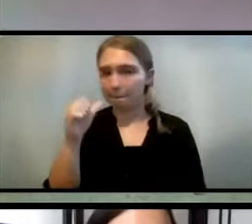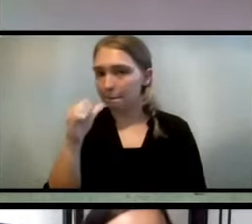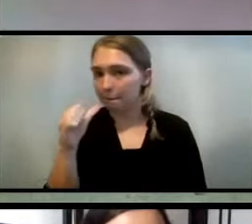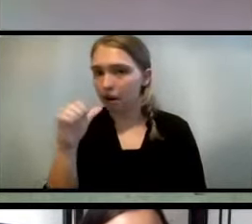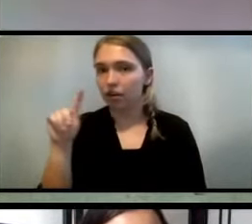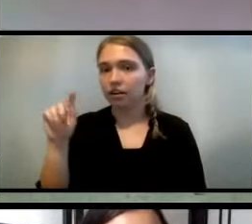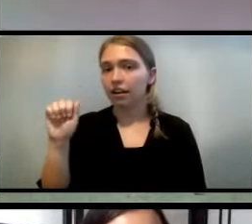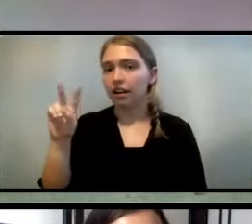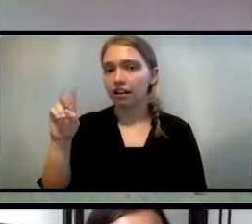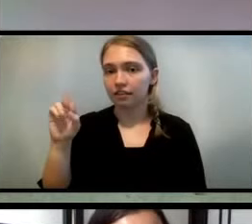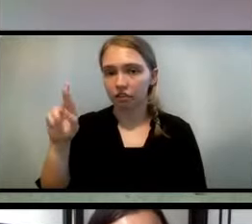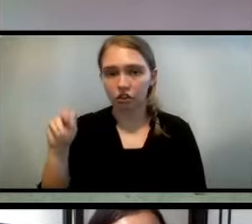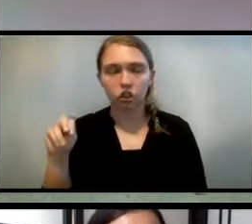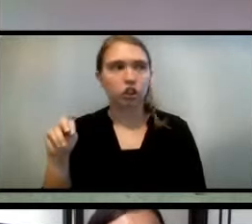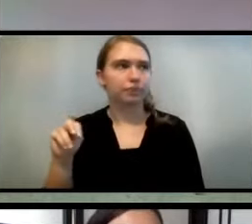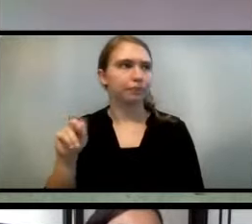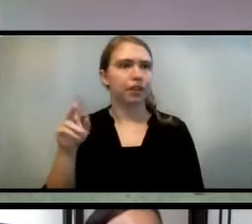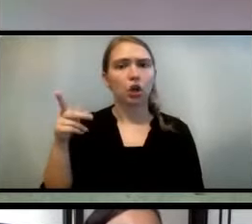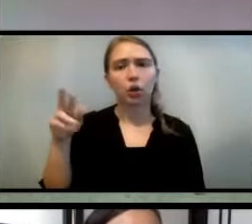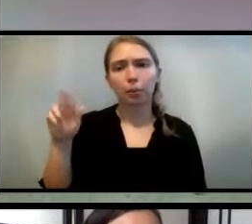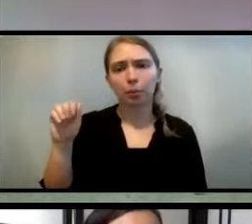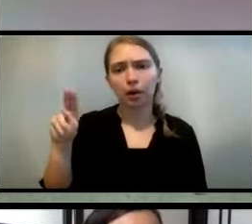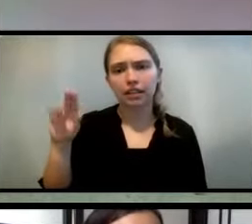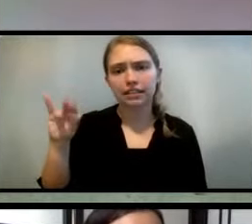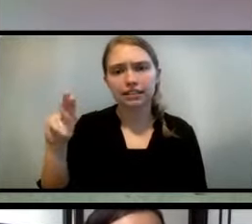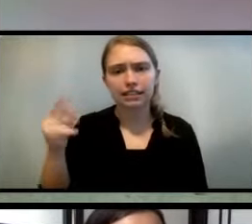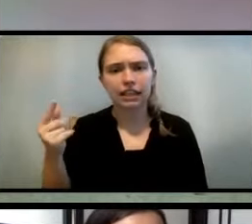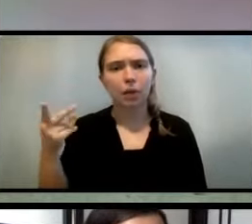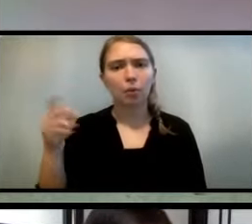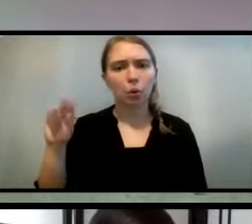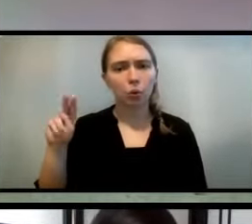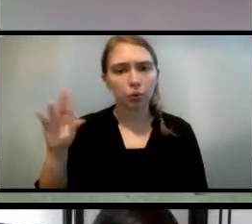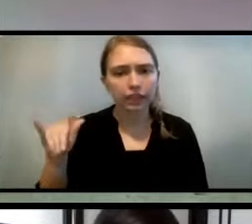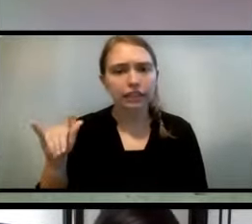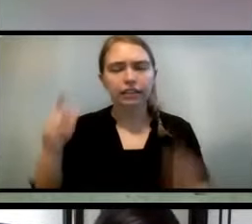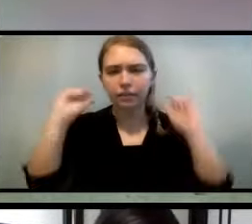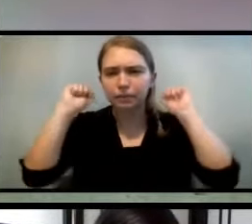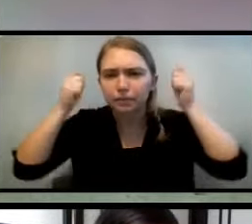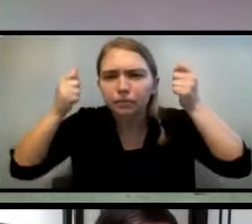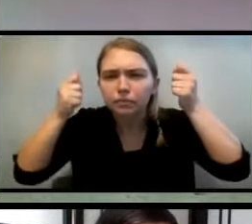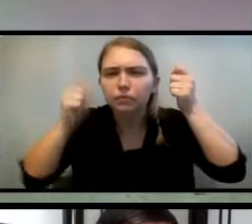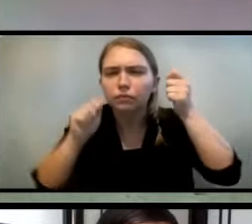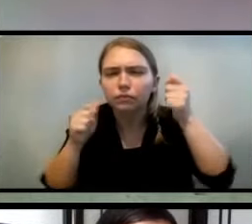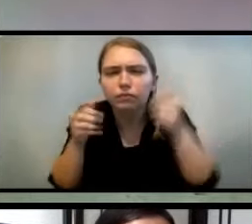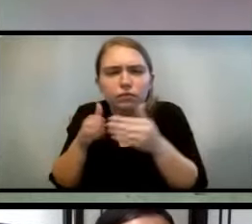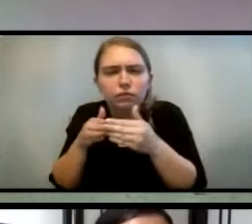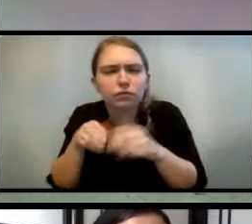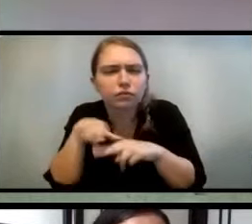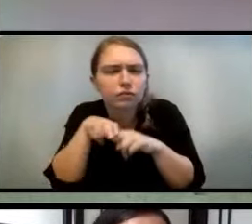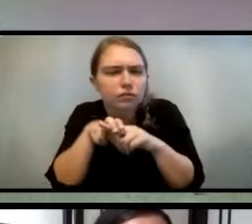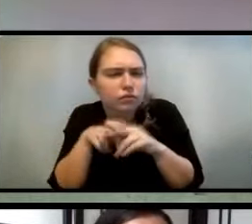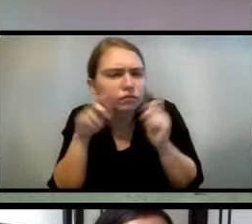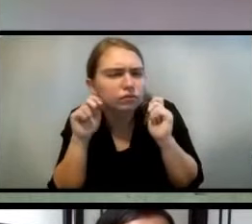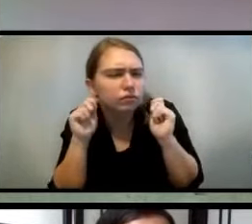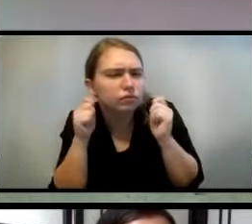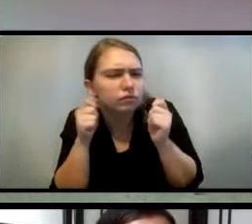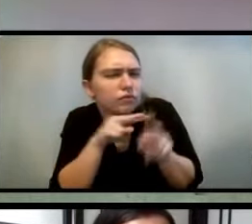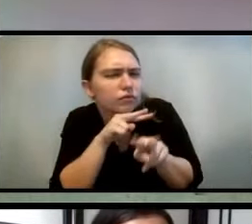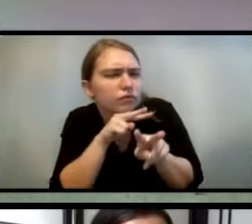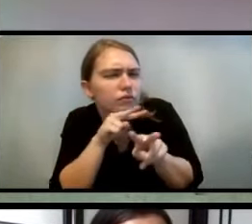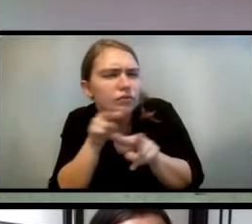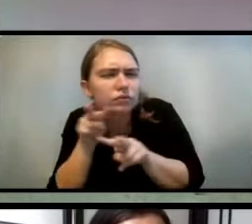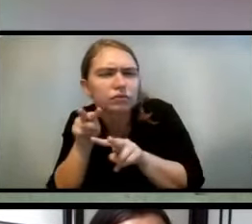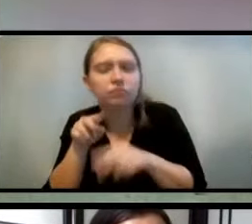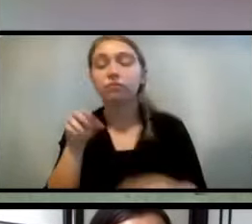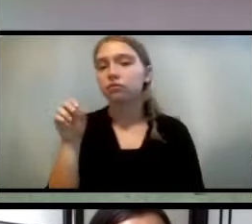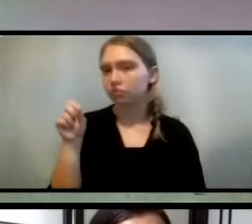Stock, prancing pony, Brie, you know, there's often the hooded person in the corner, mysterious, yes. So I agree with